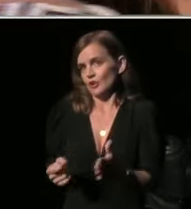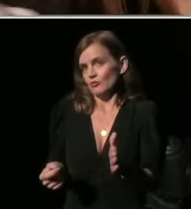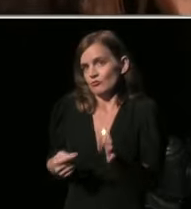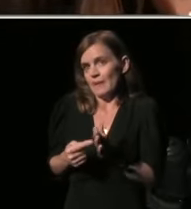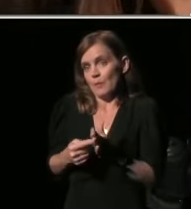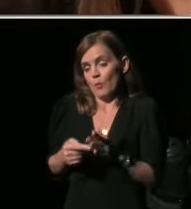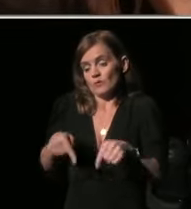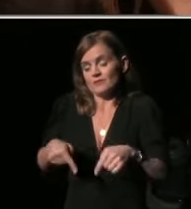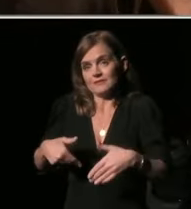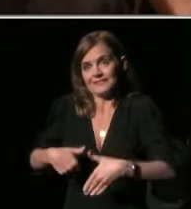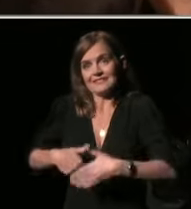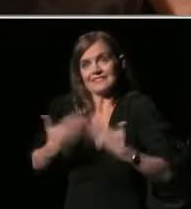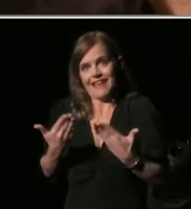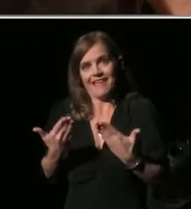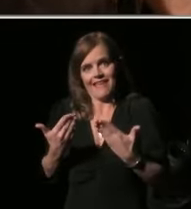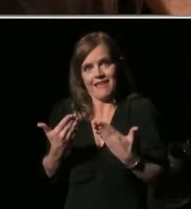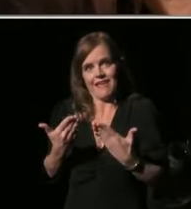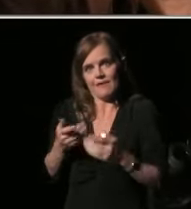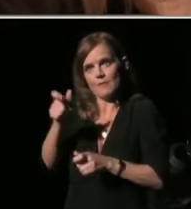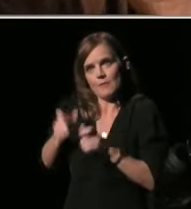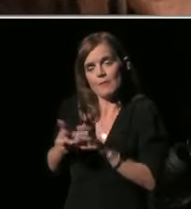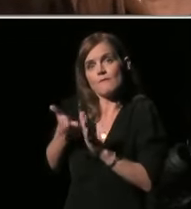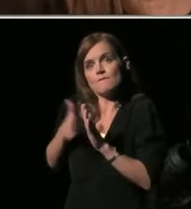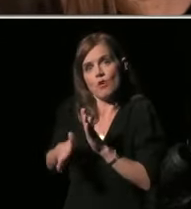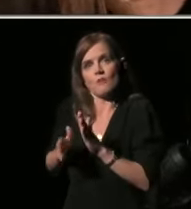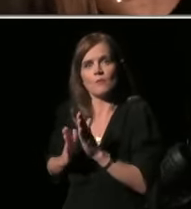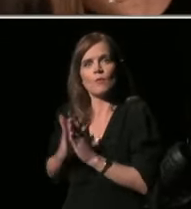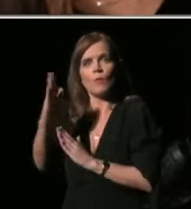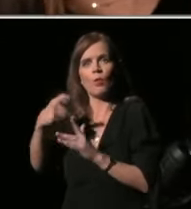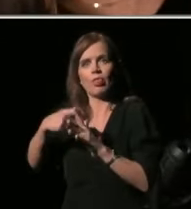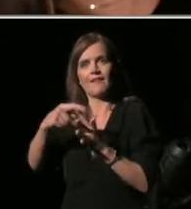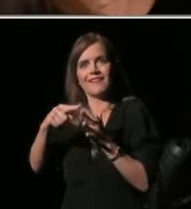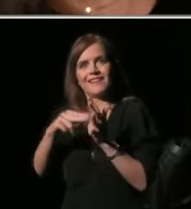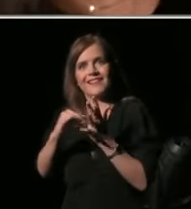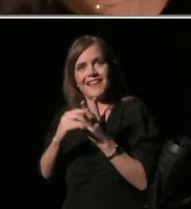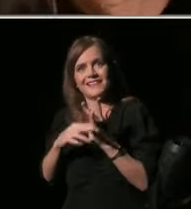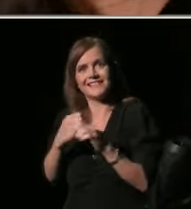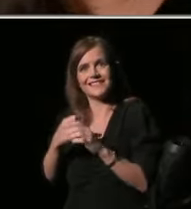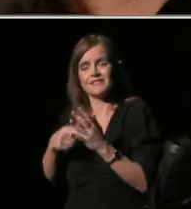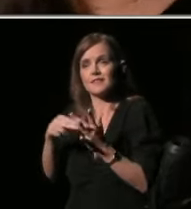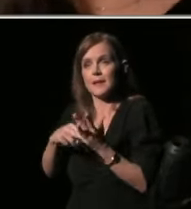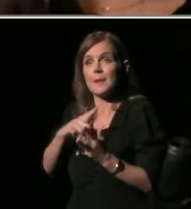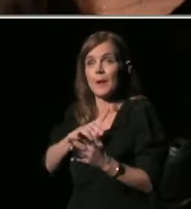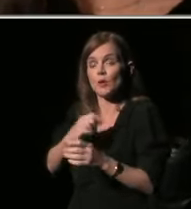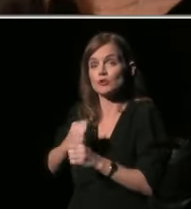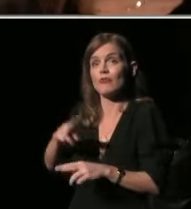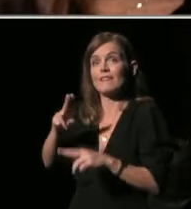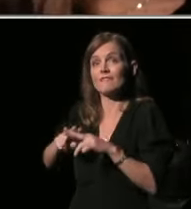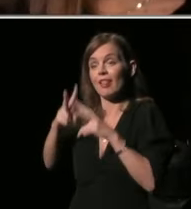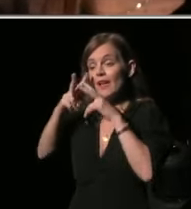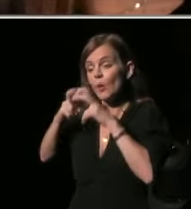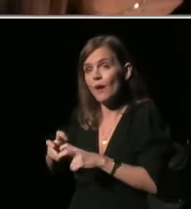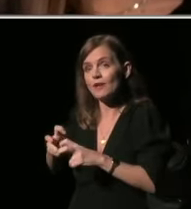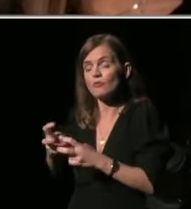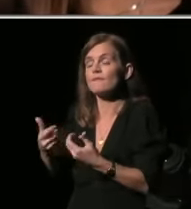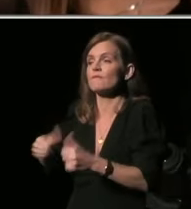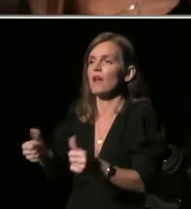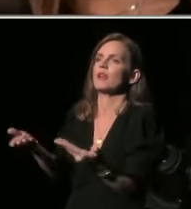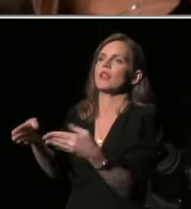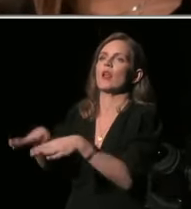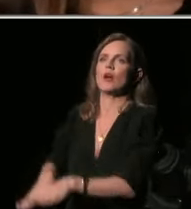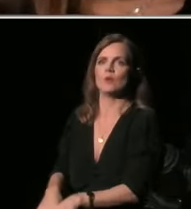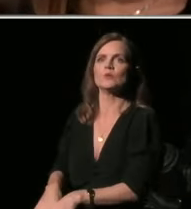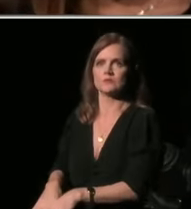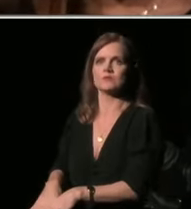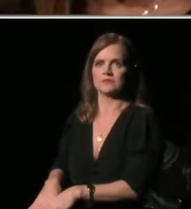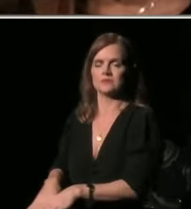For the people of North Kensington. It's the day that the Grenfell Inquiry has finally closed.